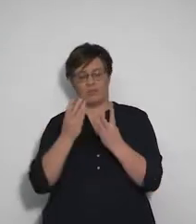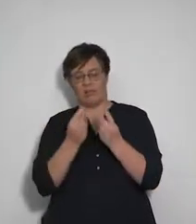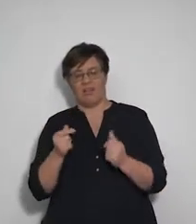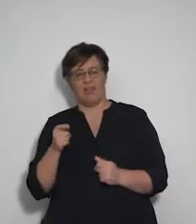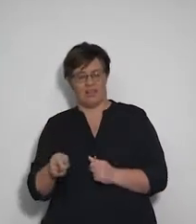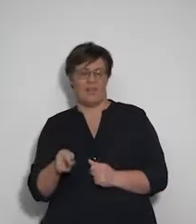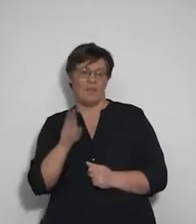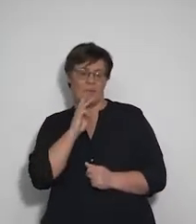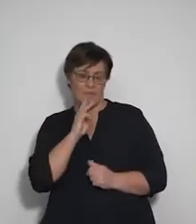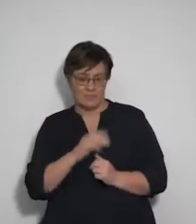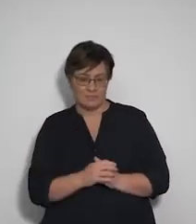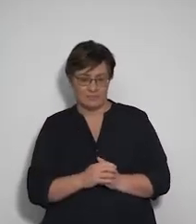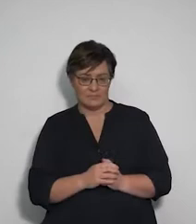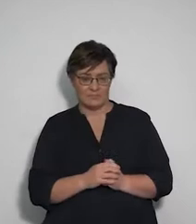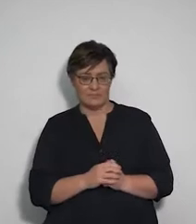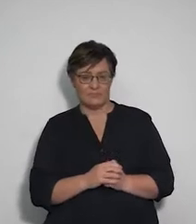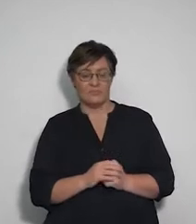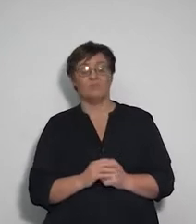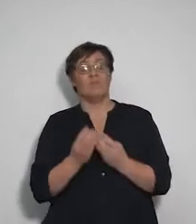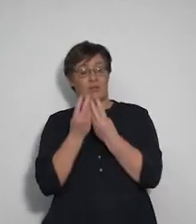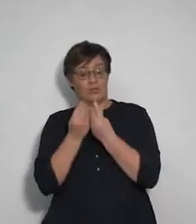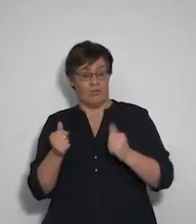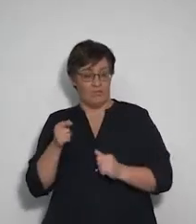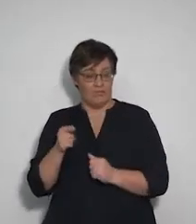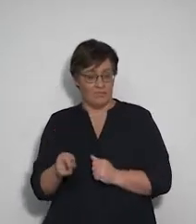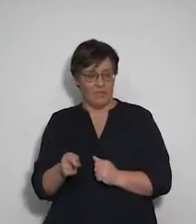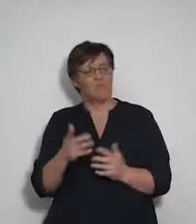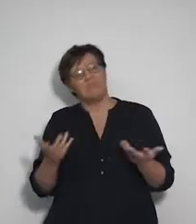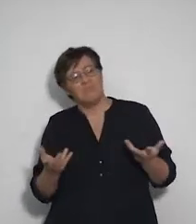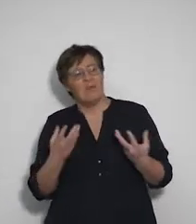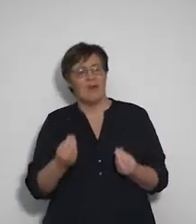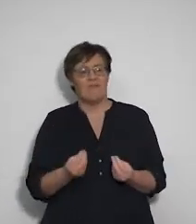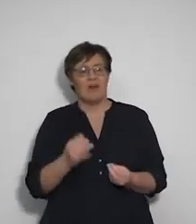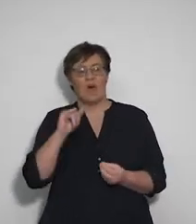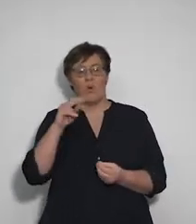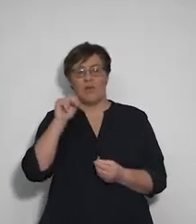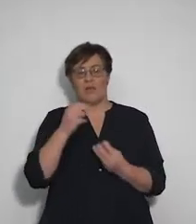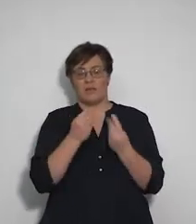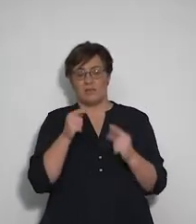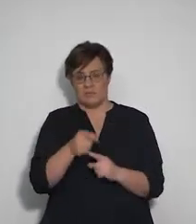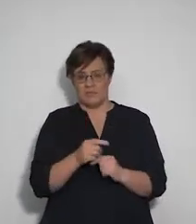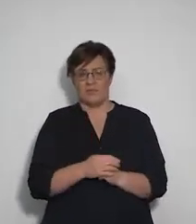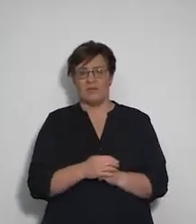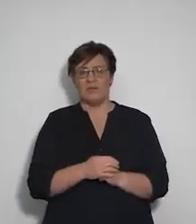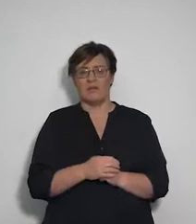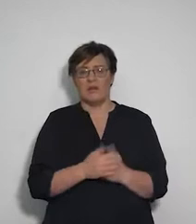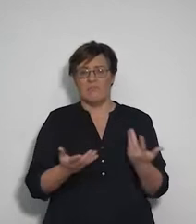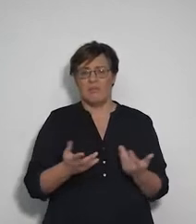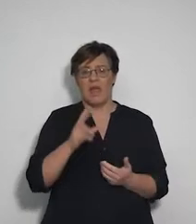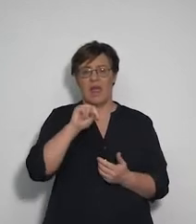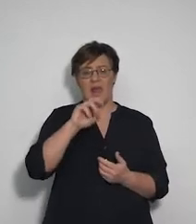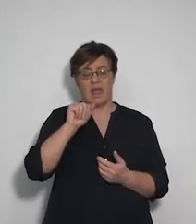water. Right. Okay. So in dissolving, you'll have, for argument's sake, an ionic substance like sodium chloride. Now,